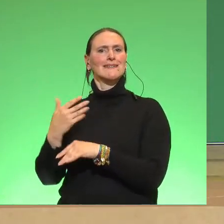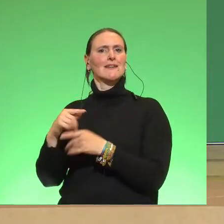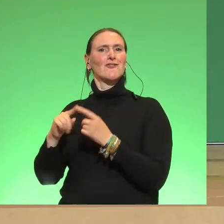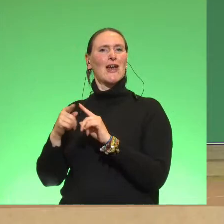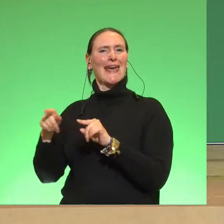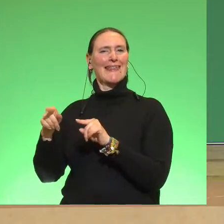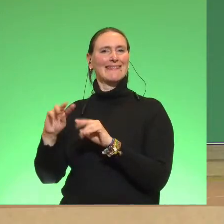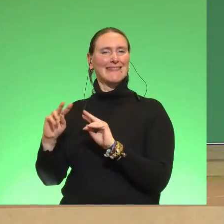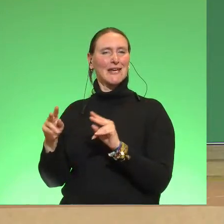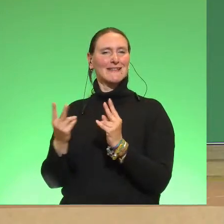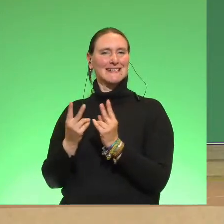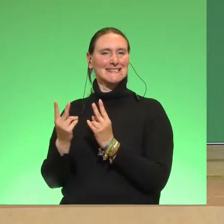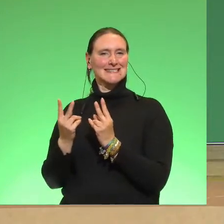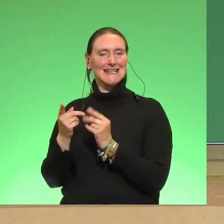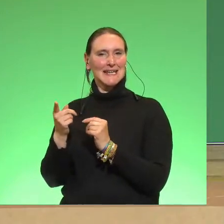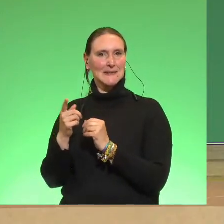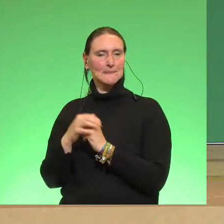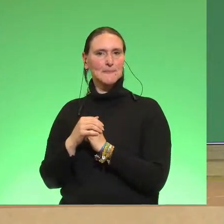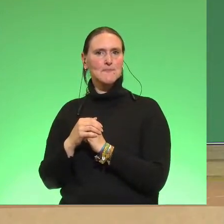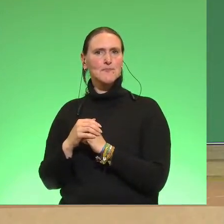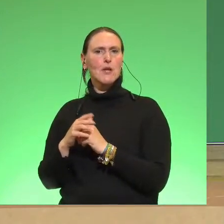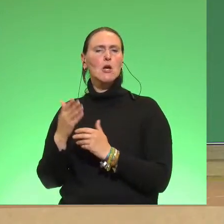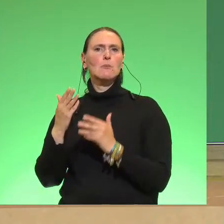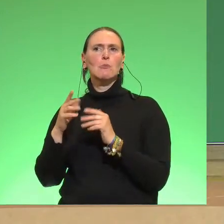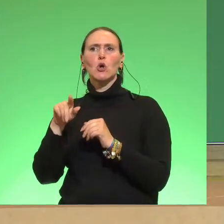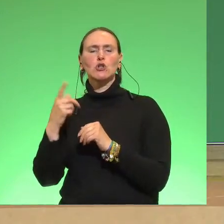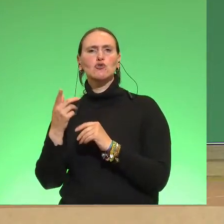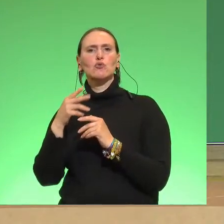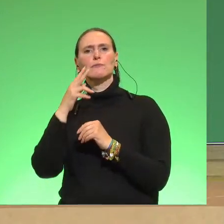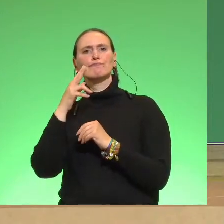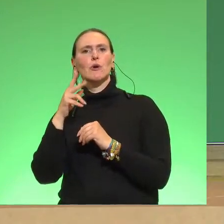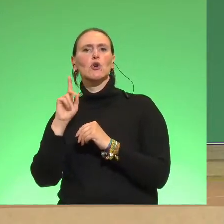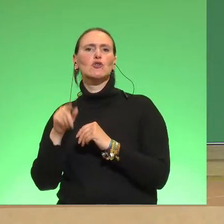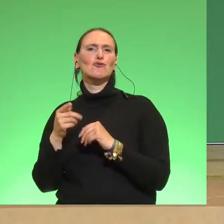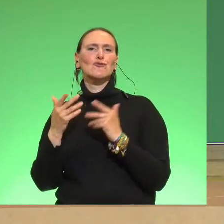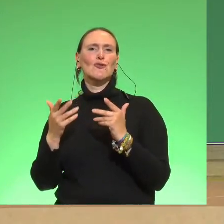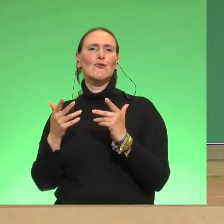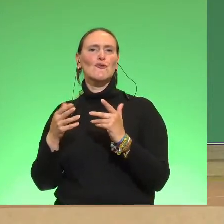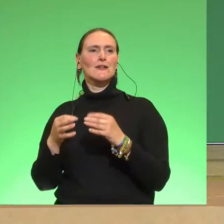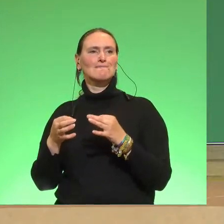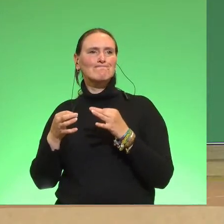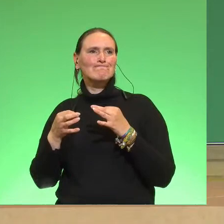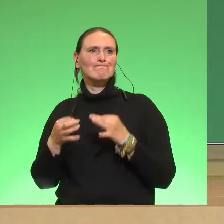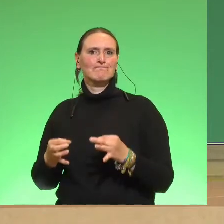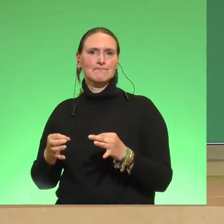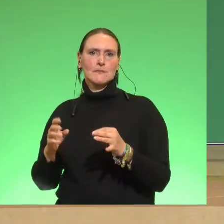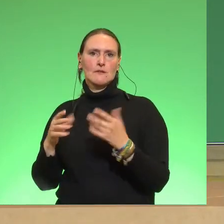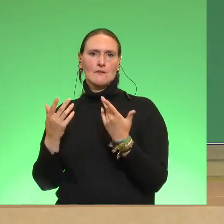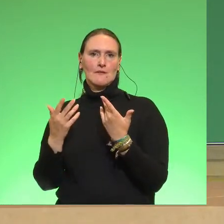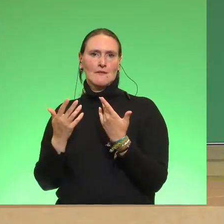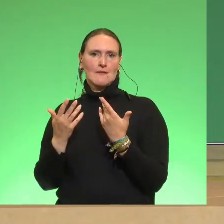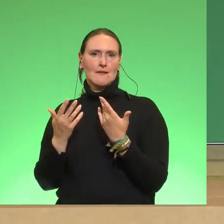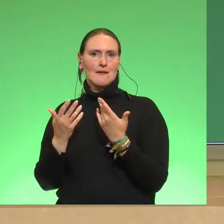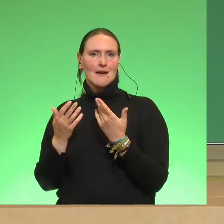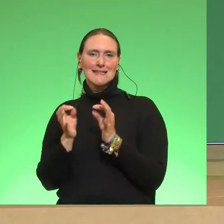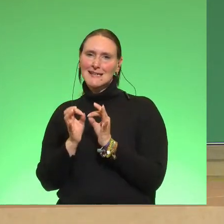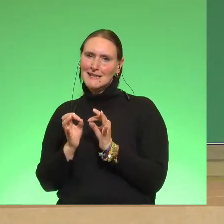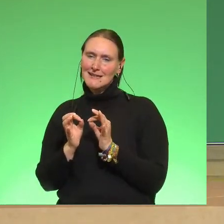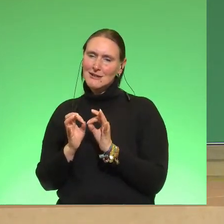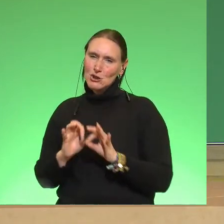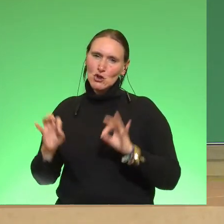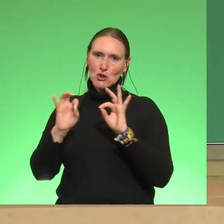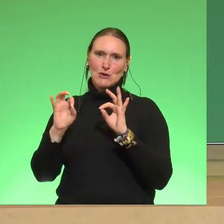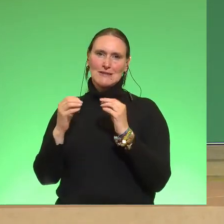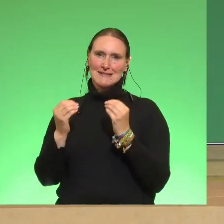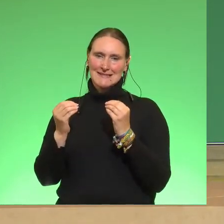not the responsibility to kind of like throw them in a currency. Yeah, and also friendship is not something you throw in a